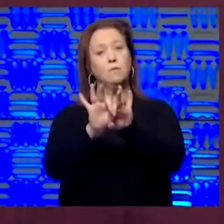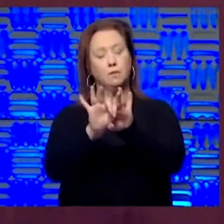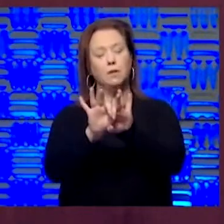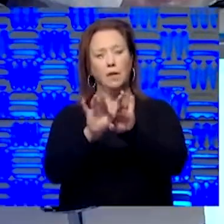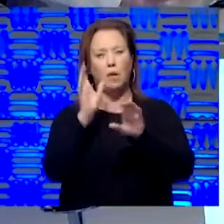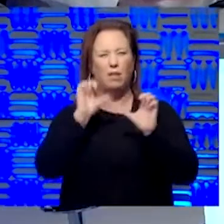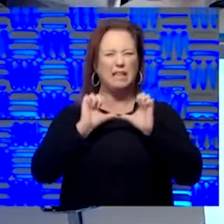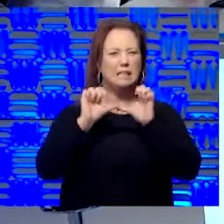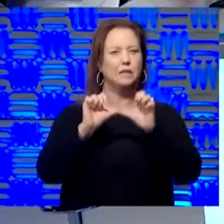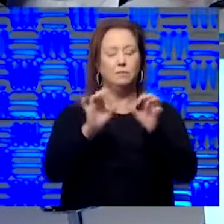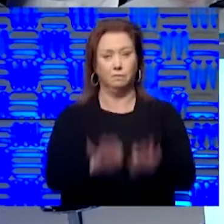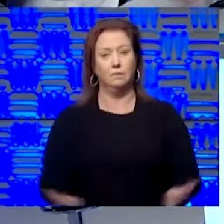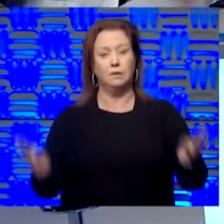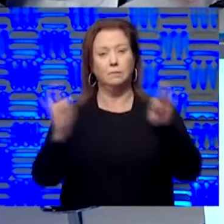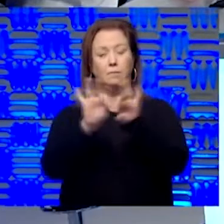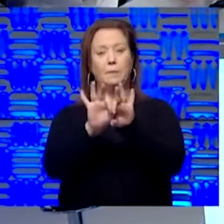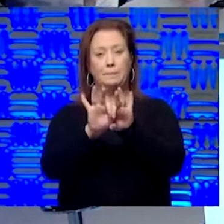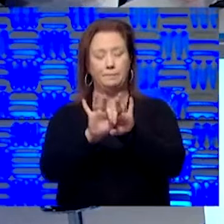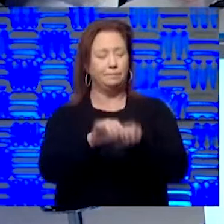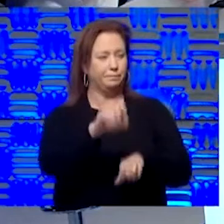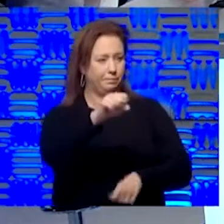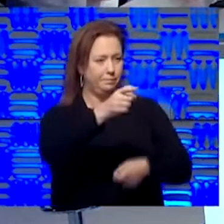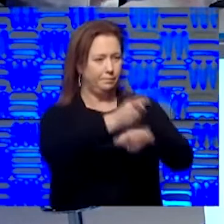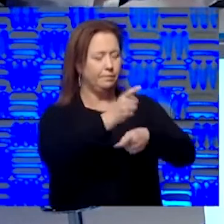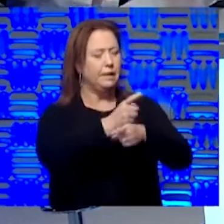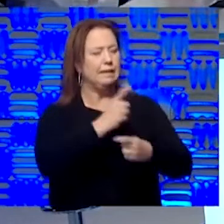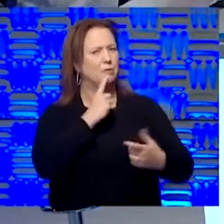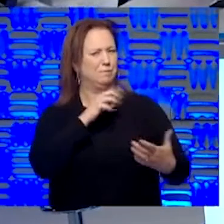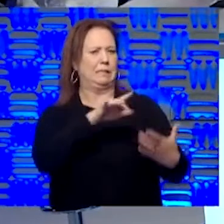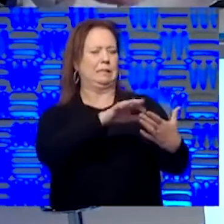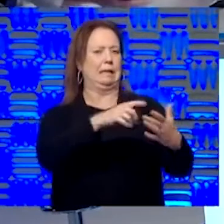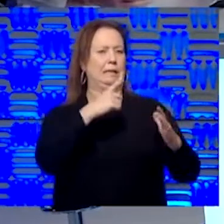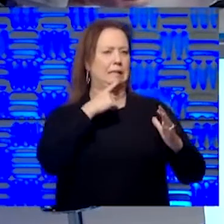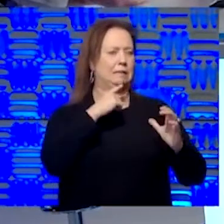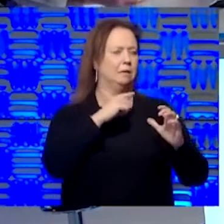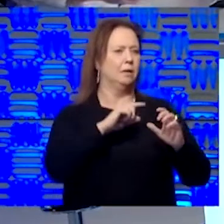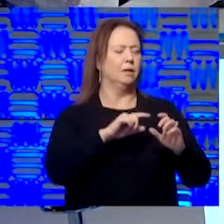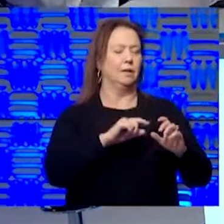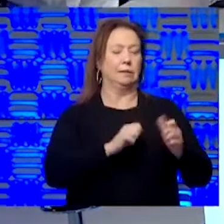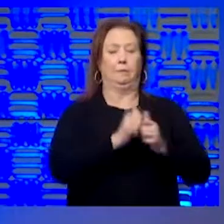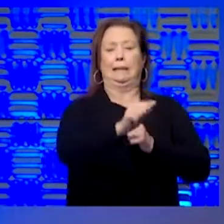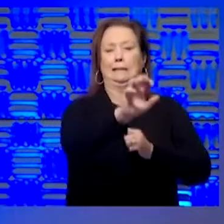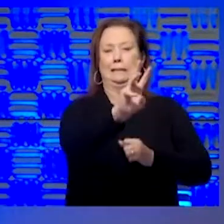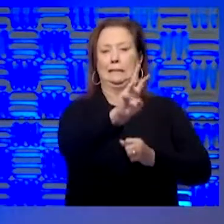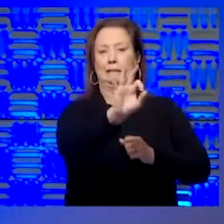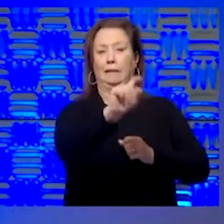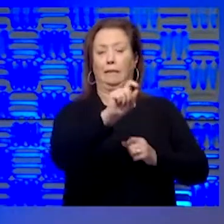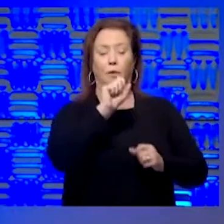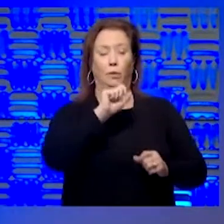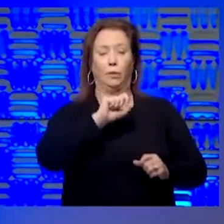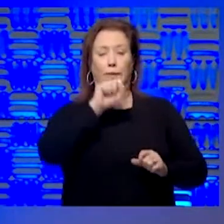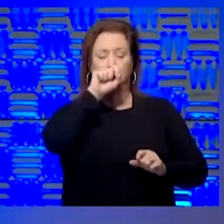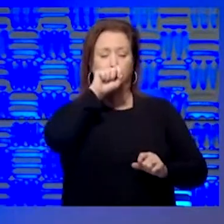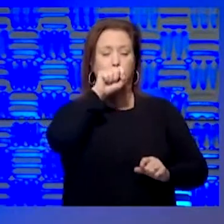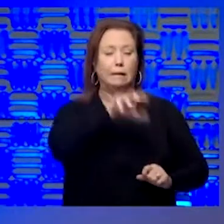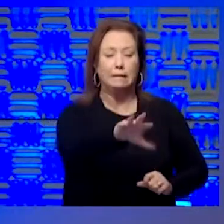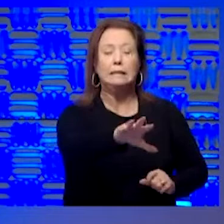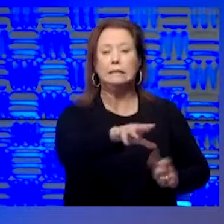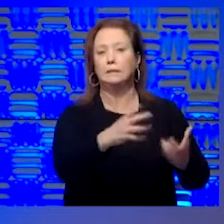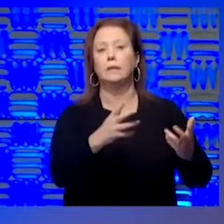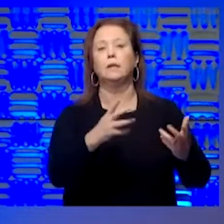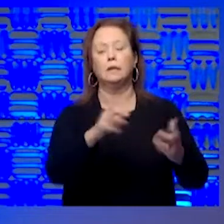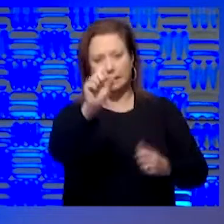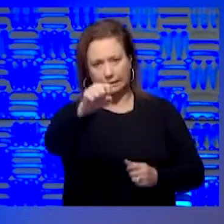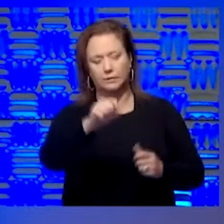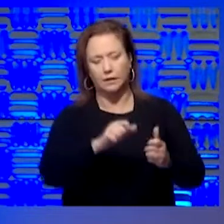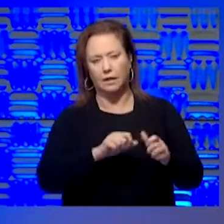Yeah, absolutely. And people will bring up, well, there's been studies that show that it goes further. If you cough or sneeze, absolutely. We aren't saying that it